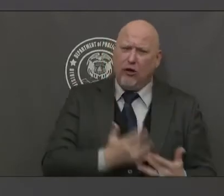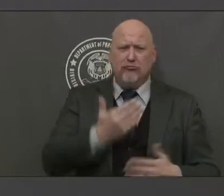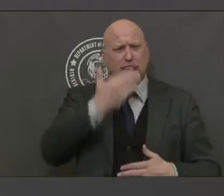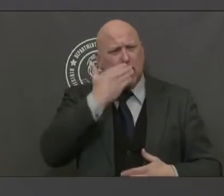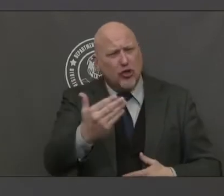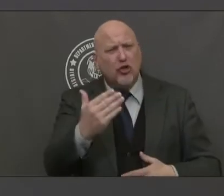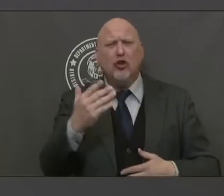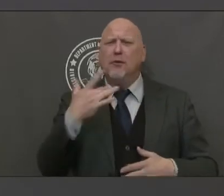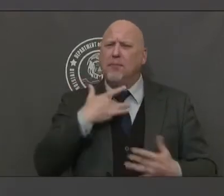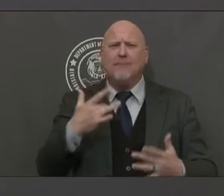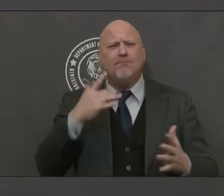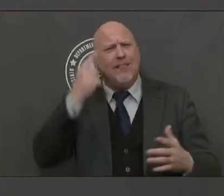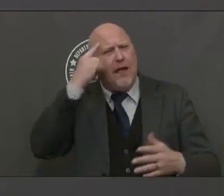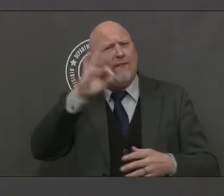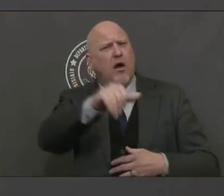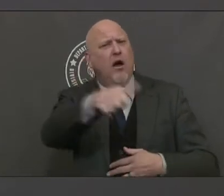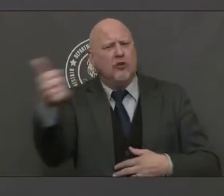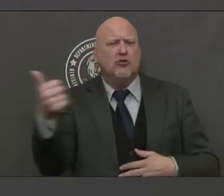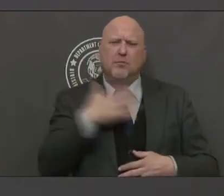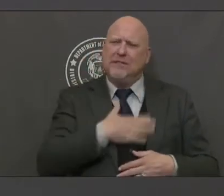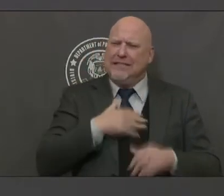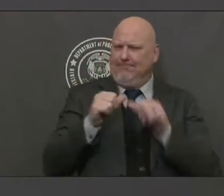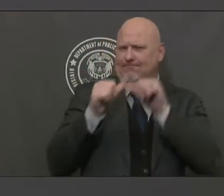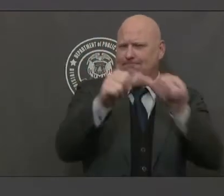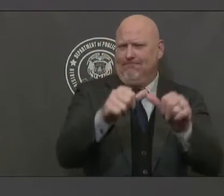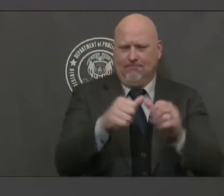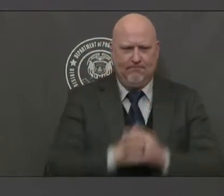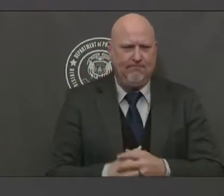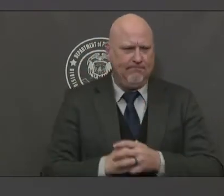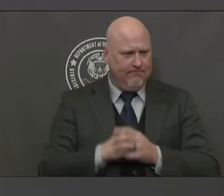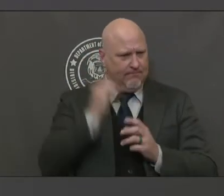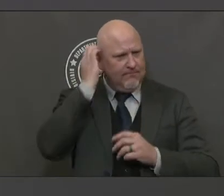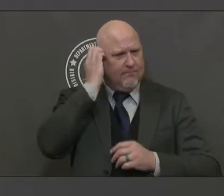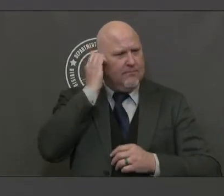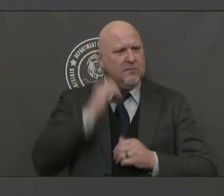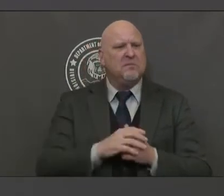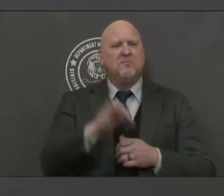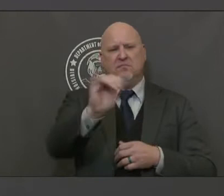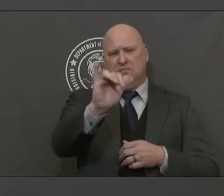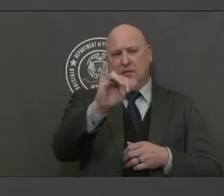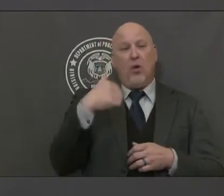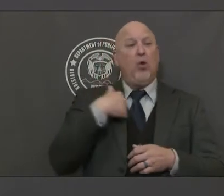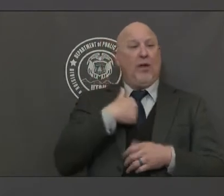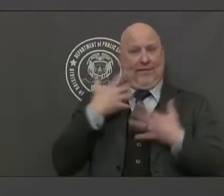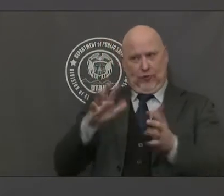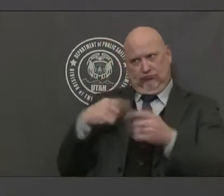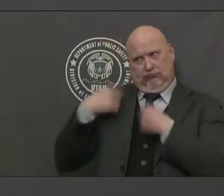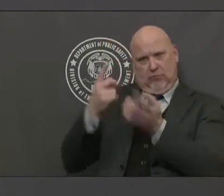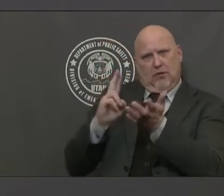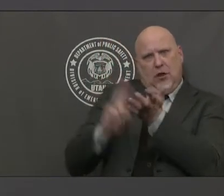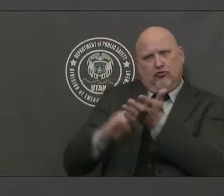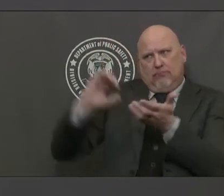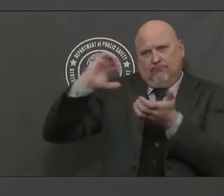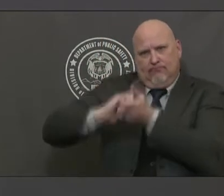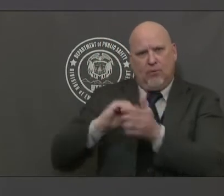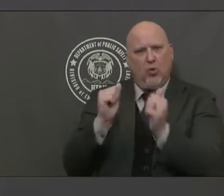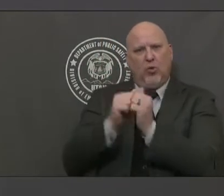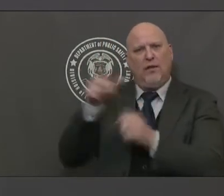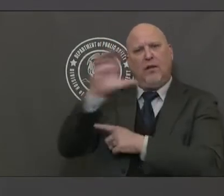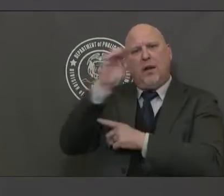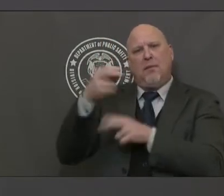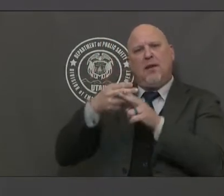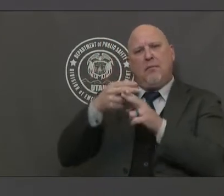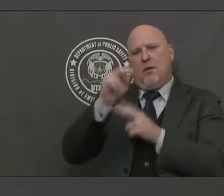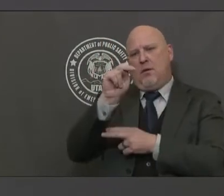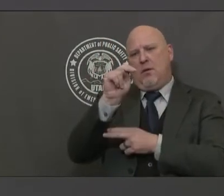mention one of those. We have contracted with Nomi Health to provide vaccinations throughout Utah. They've been doing this some over the past couple of